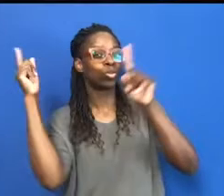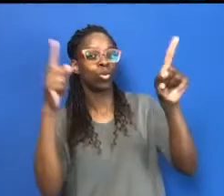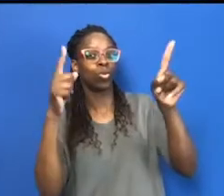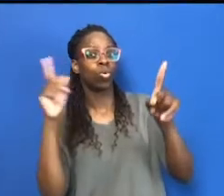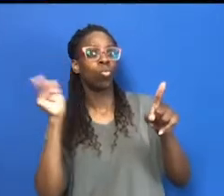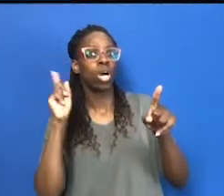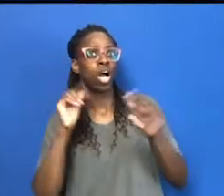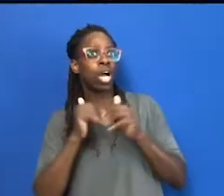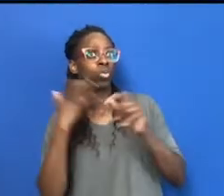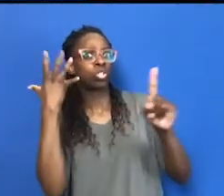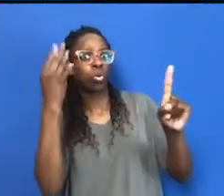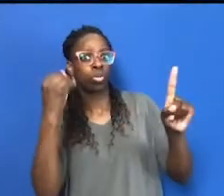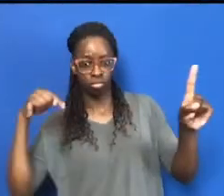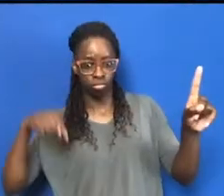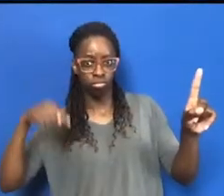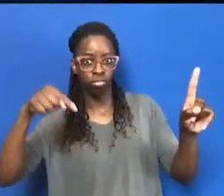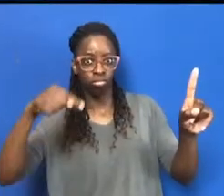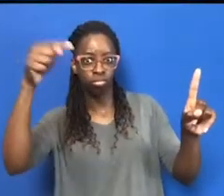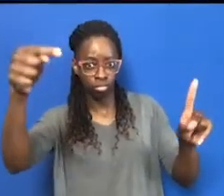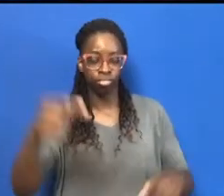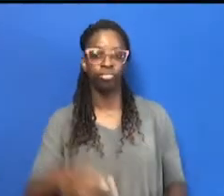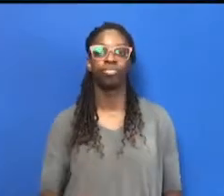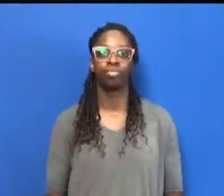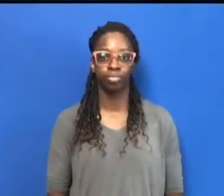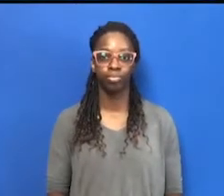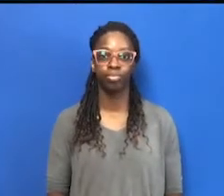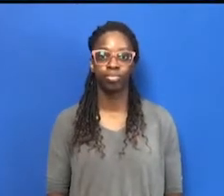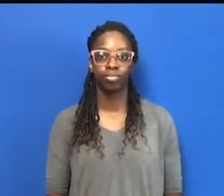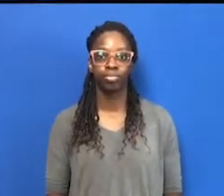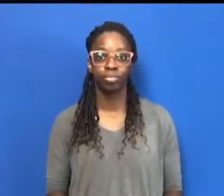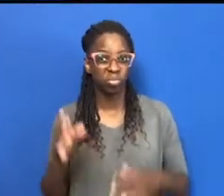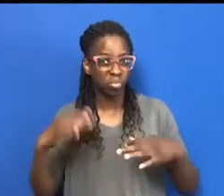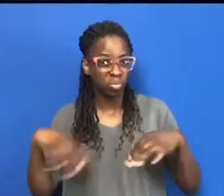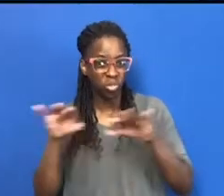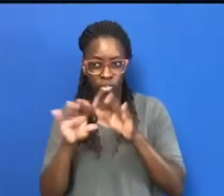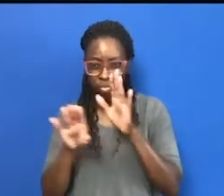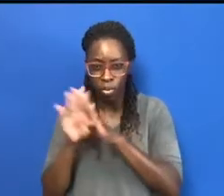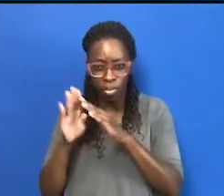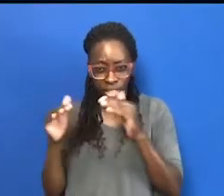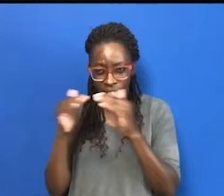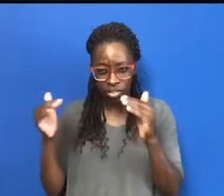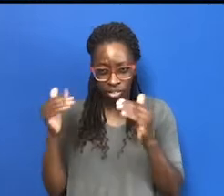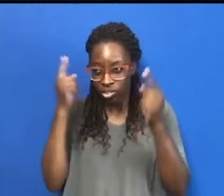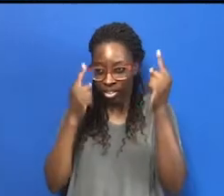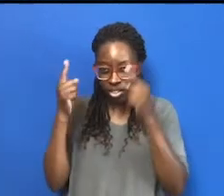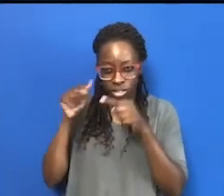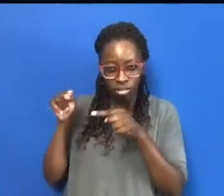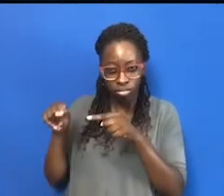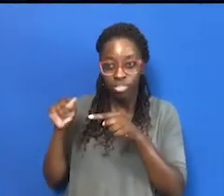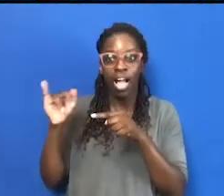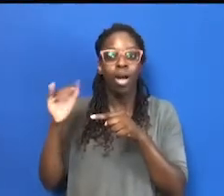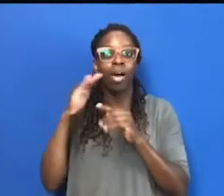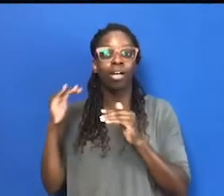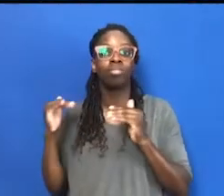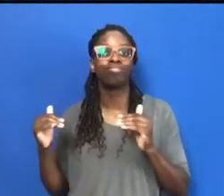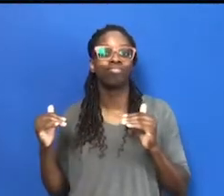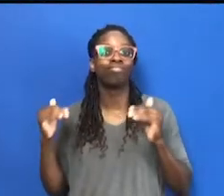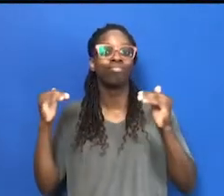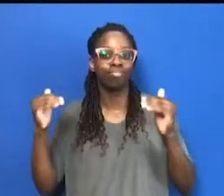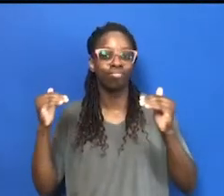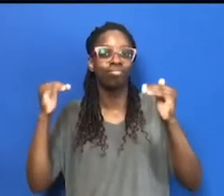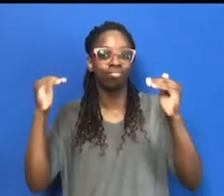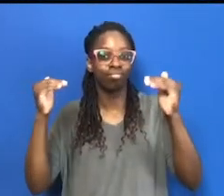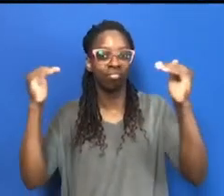A developmental progression of levels of thinking through which most kids pass on their way